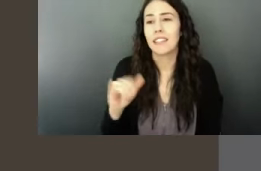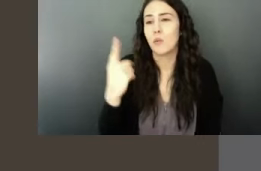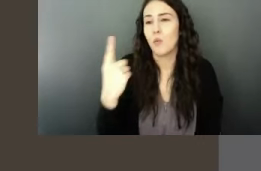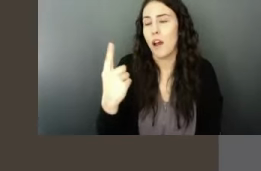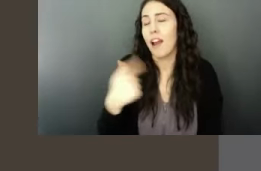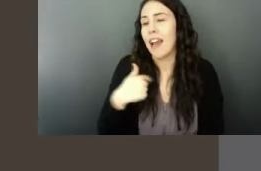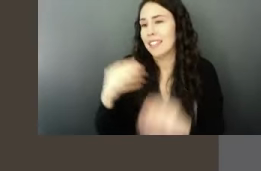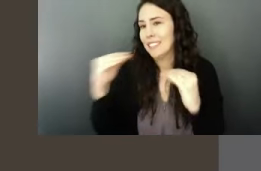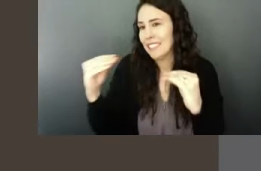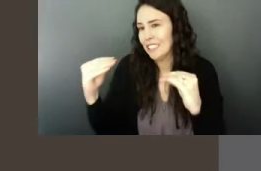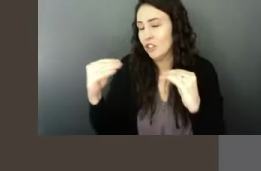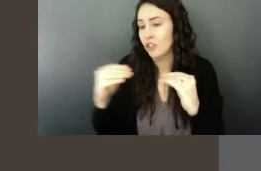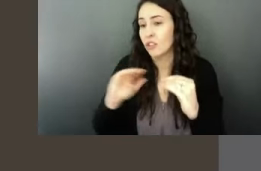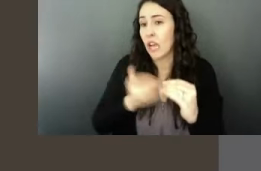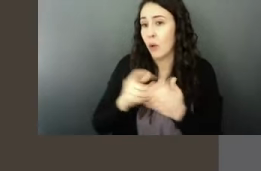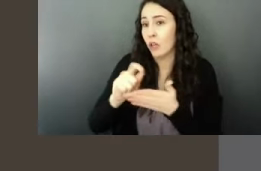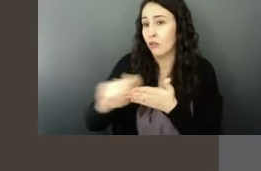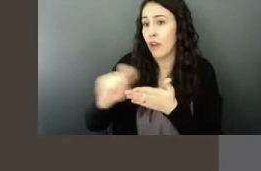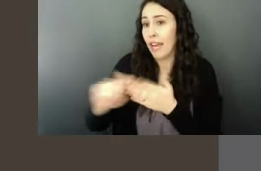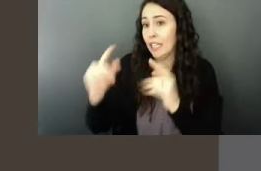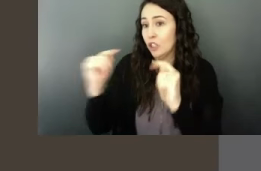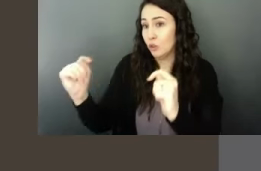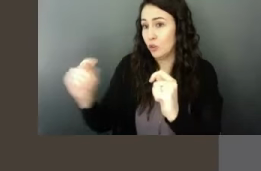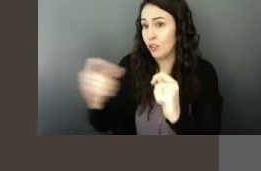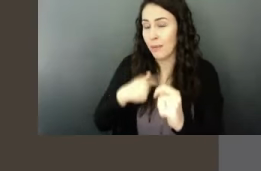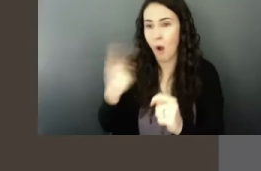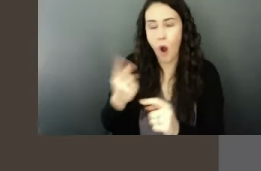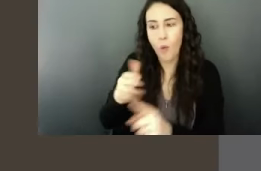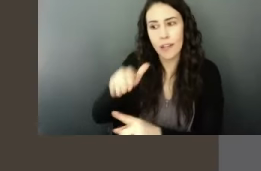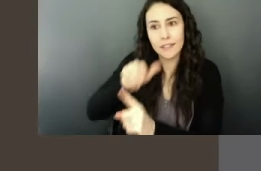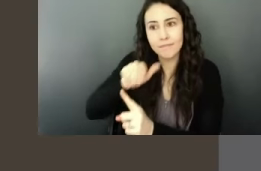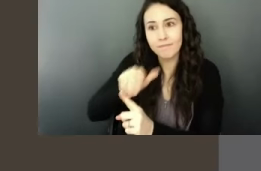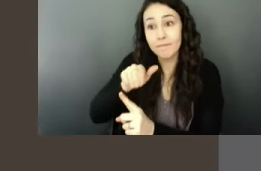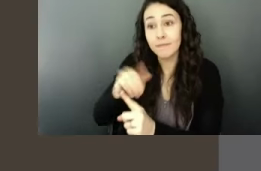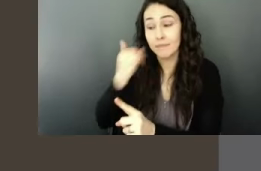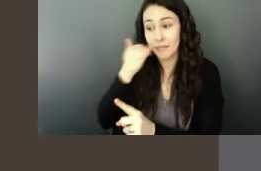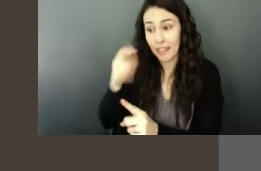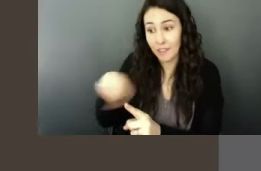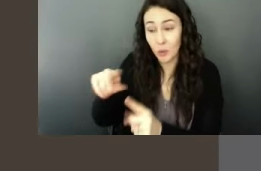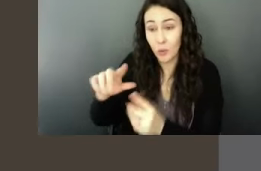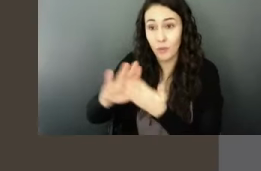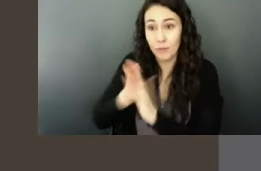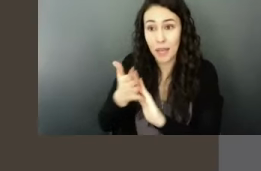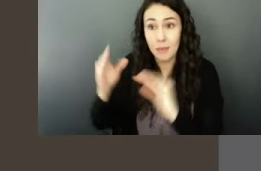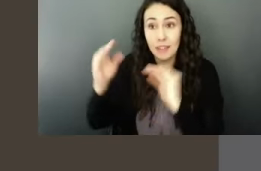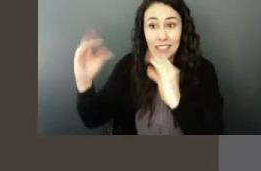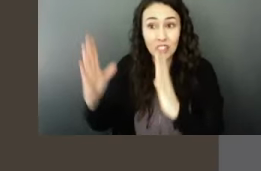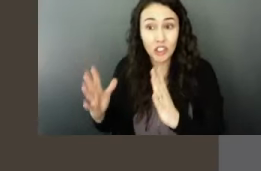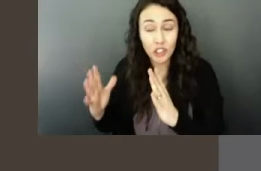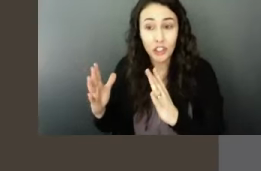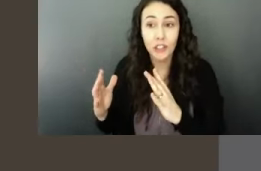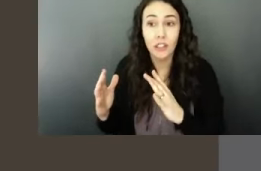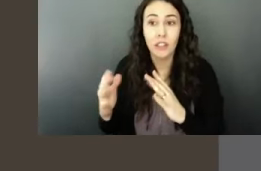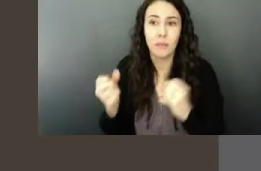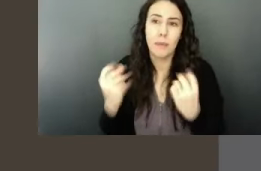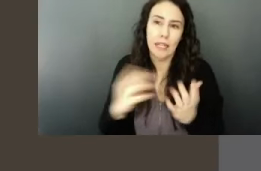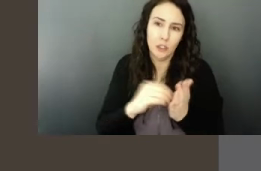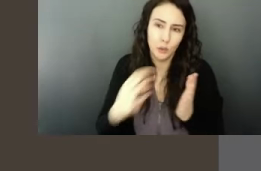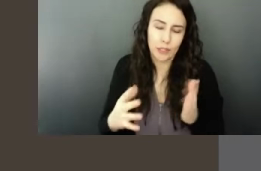tutors, and I'm always reminding them that, if you're going to be a teacher, and a lot of students take my class